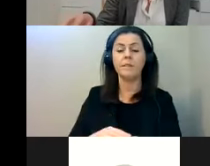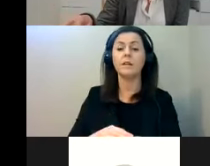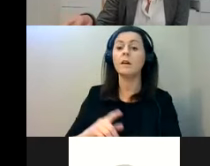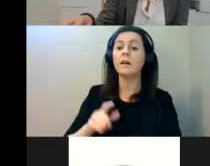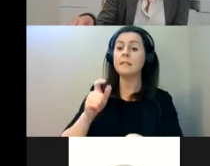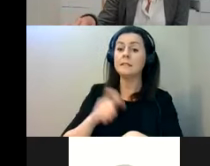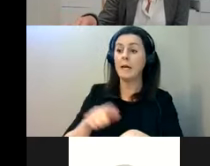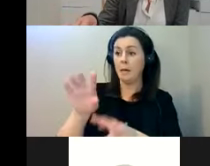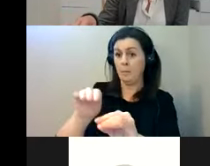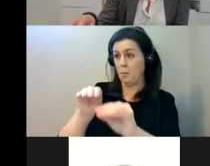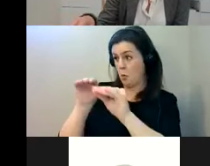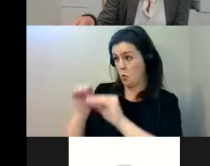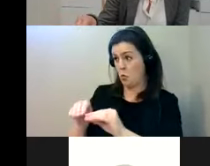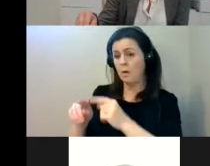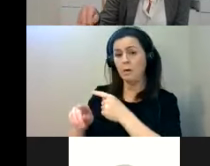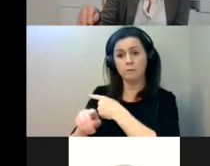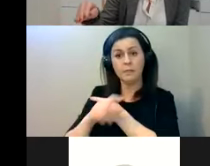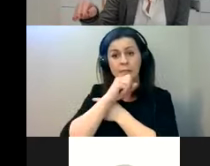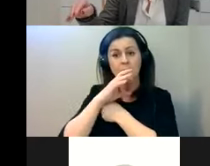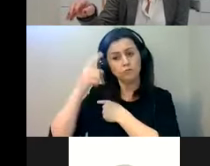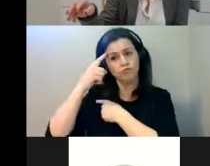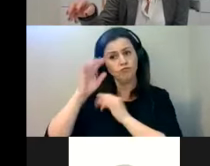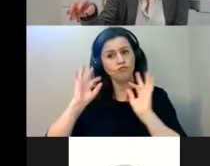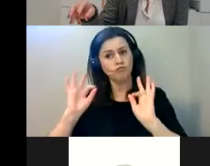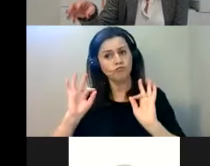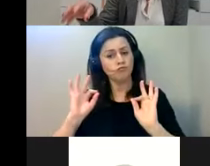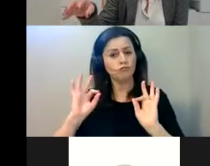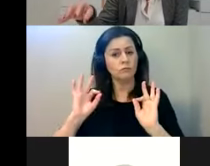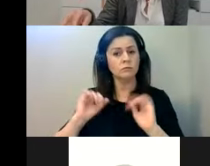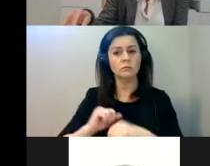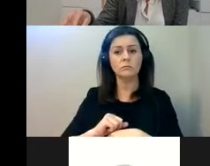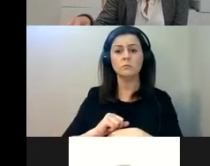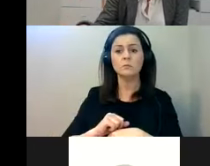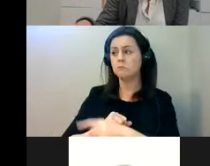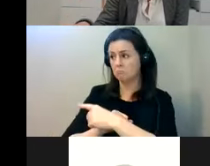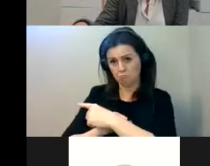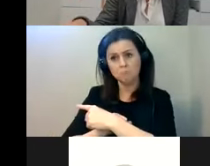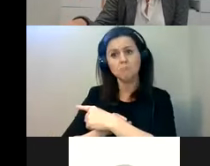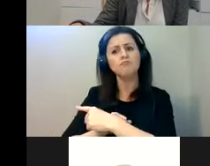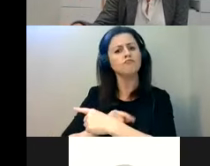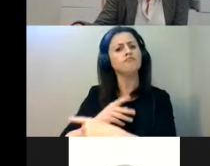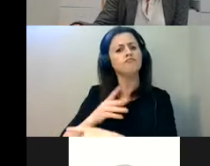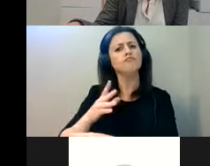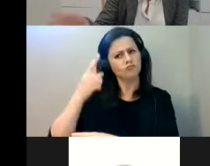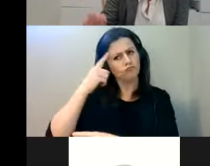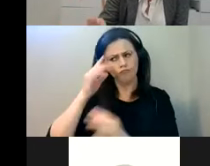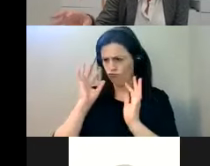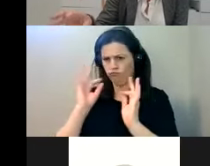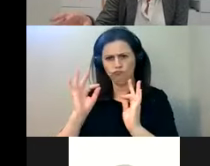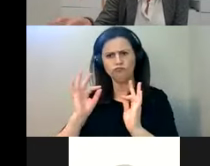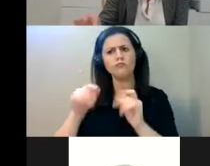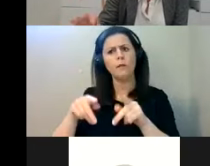the person capable? Did the person whose house it is make a capable decision to have that person live there? And then why are